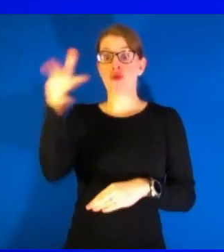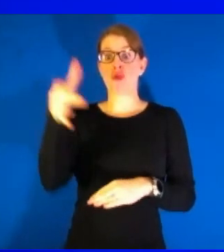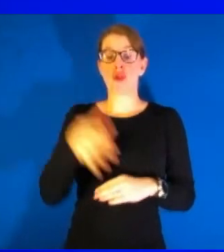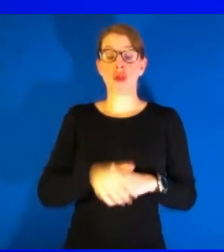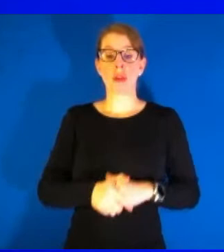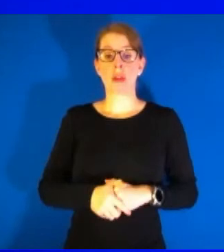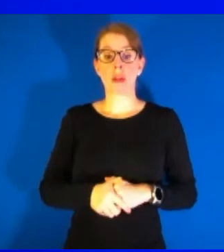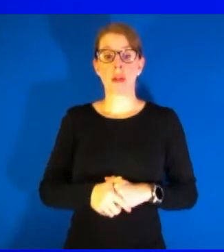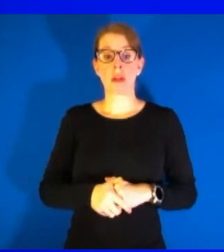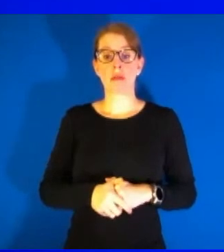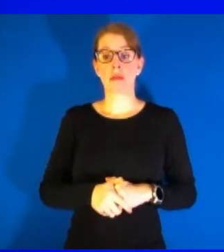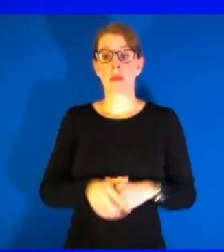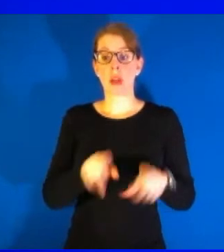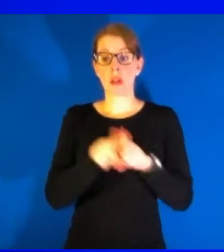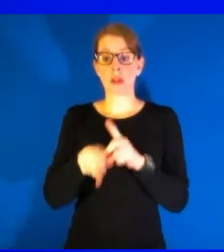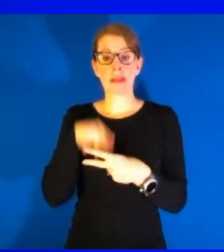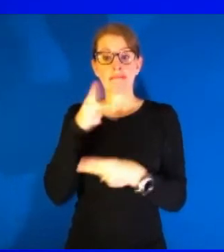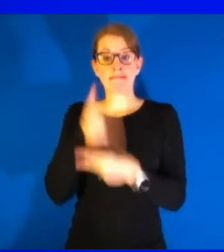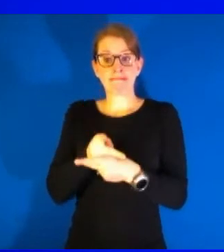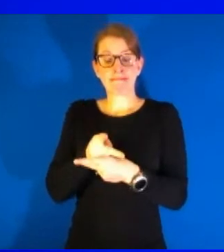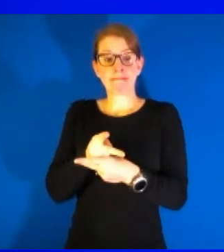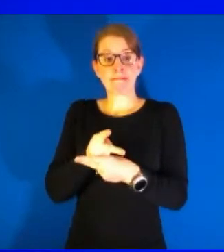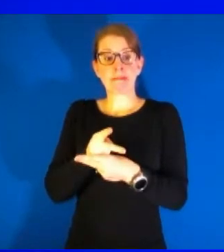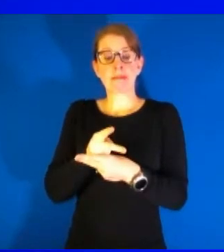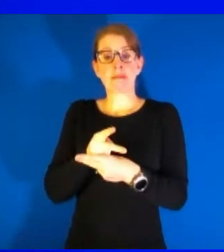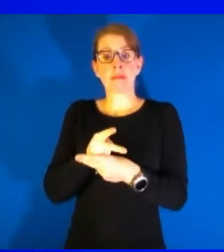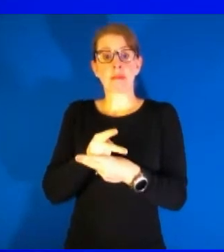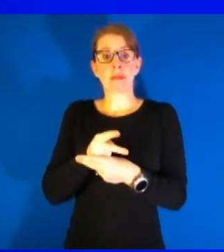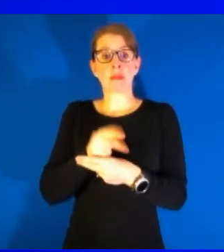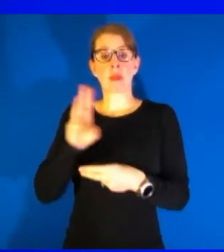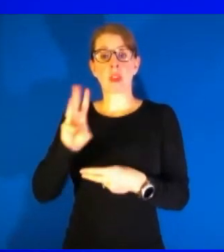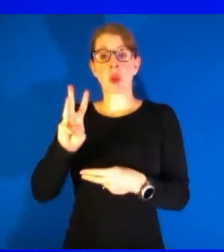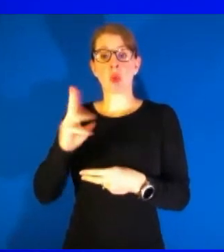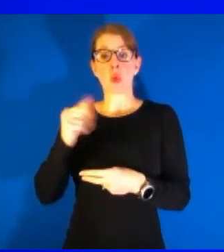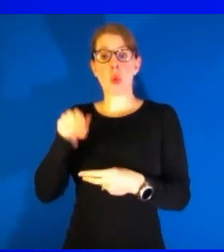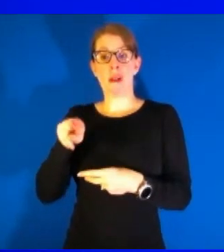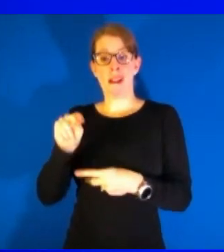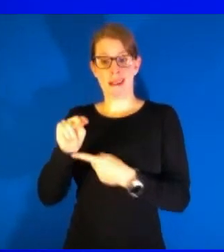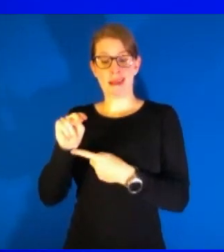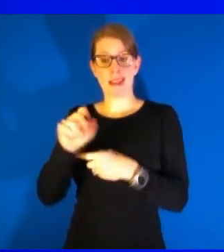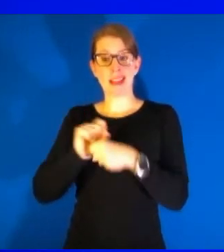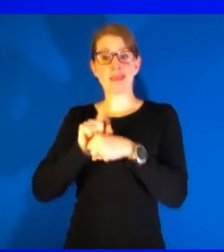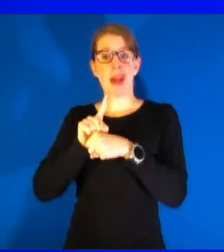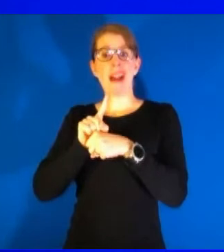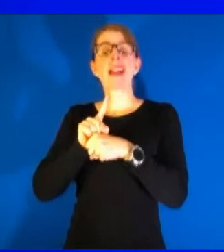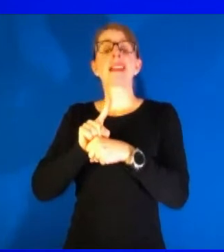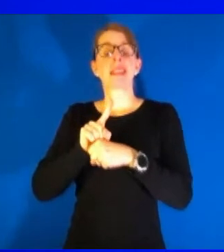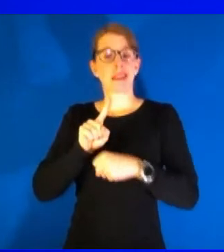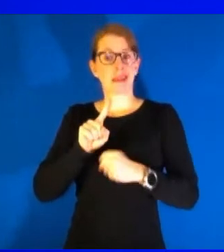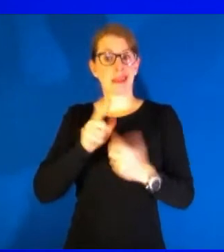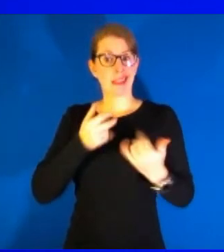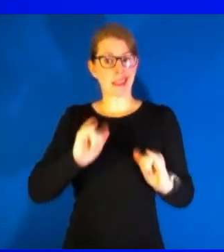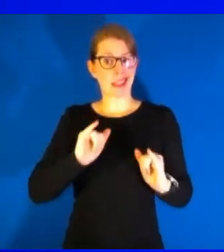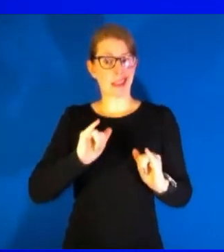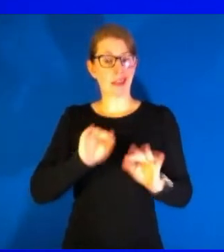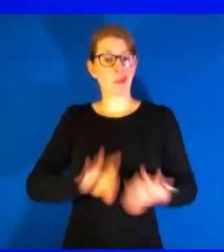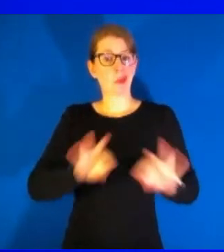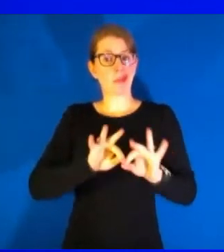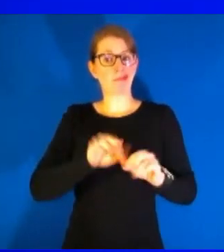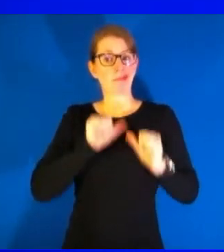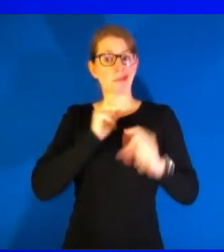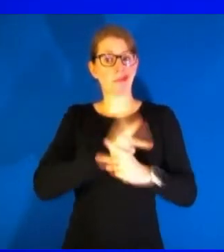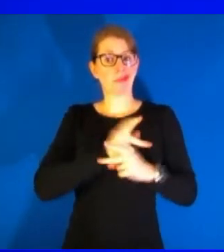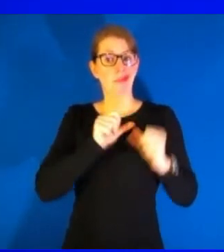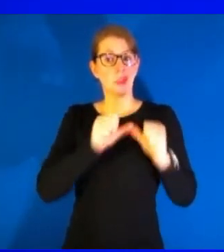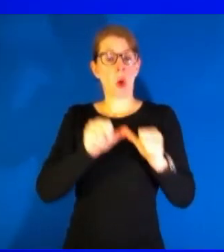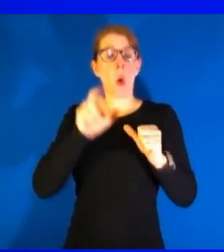the original ancestral spike mRNA vaccines is something important too, or maybe even delivering both of those with one injection as